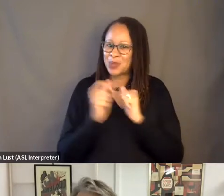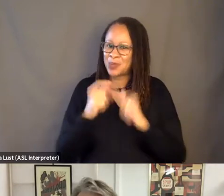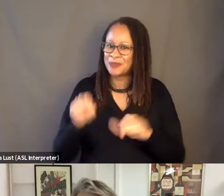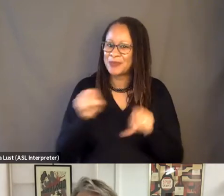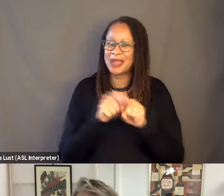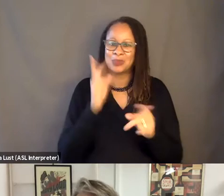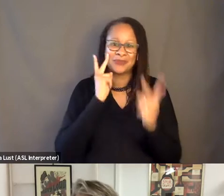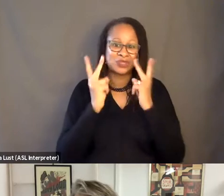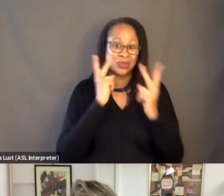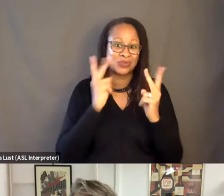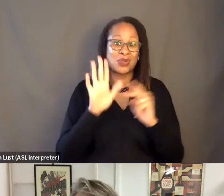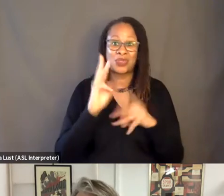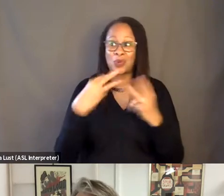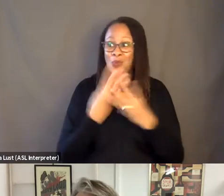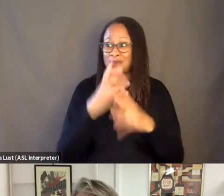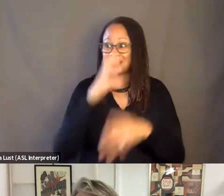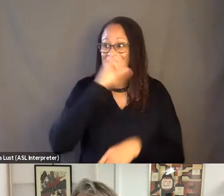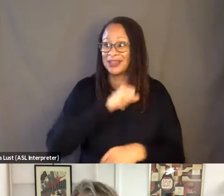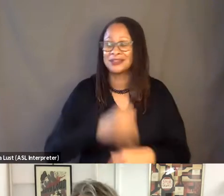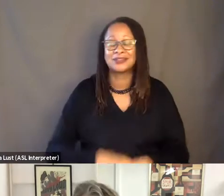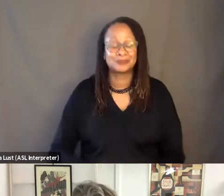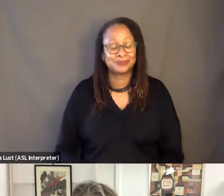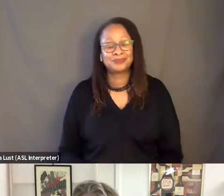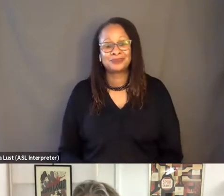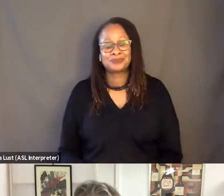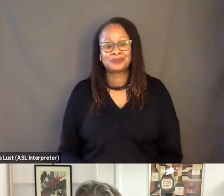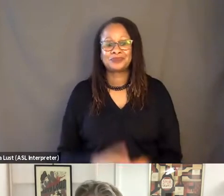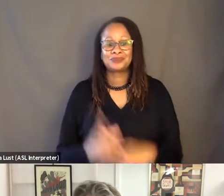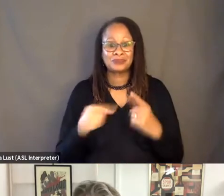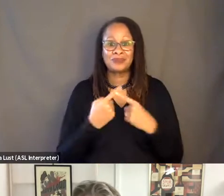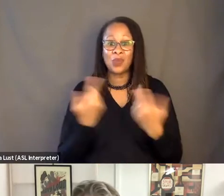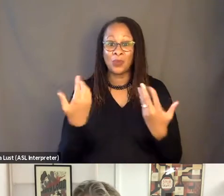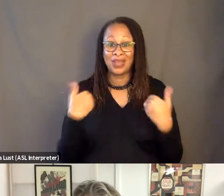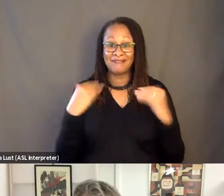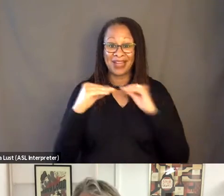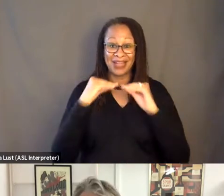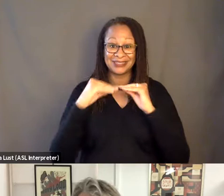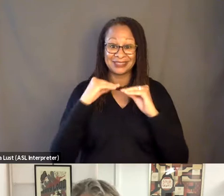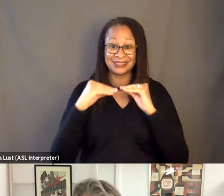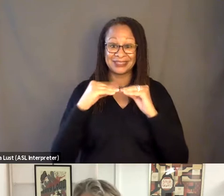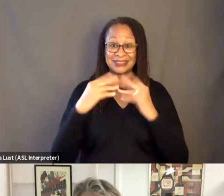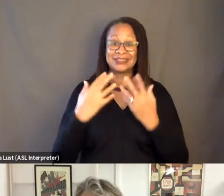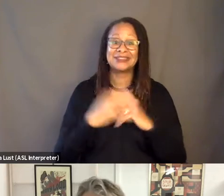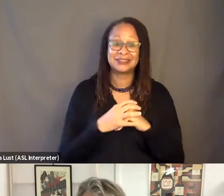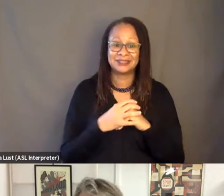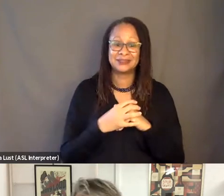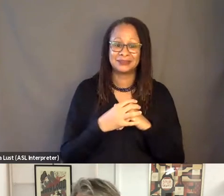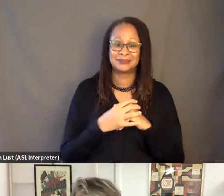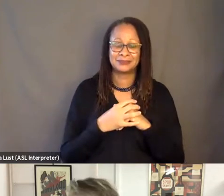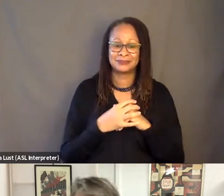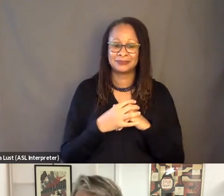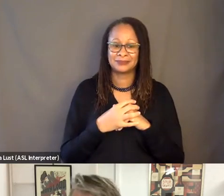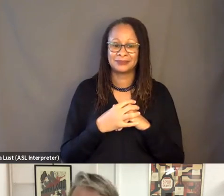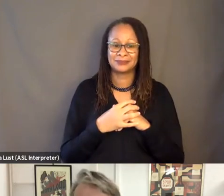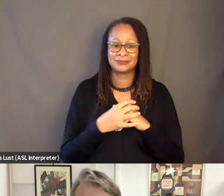observed their world, I guess. And when it came to an edit, you know, the bizarre situation of like pretty much any shot